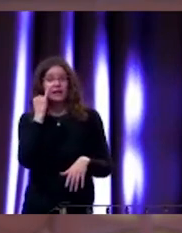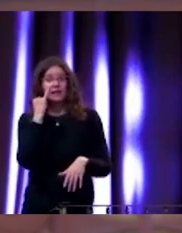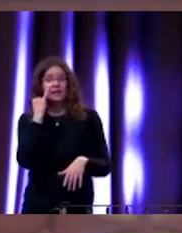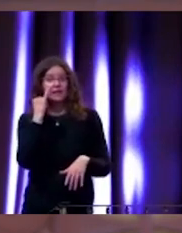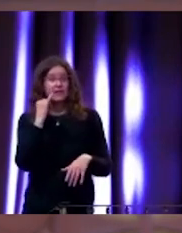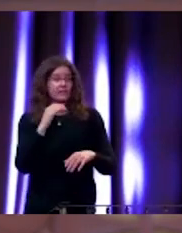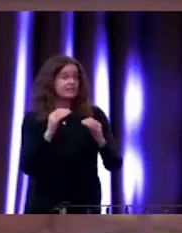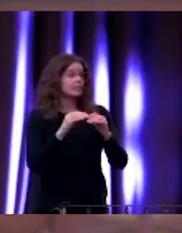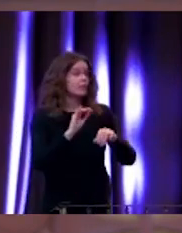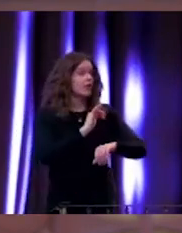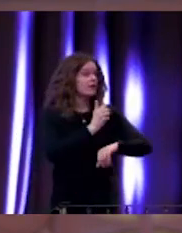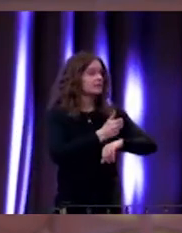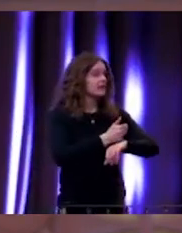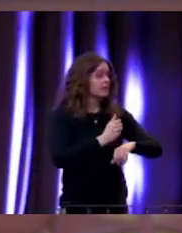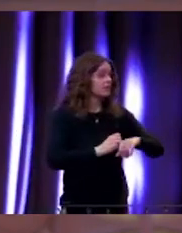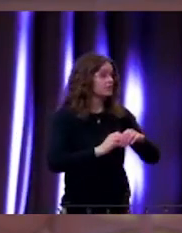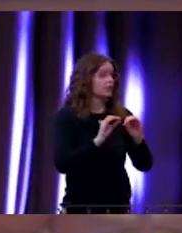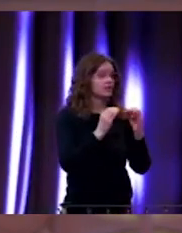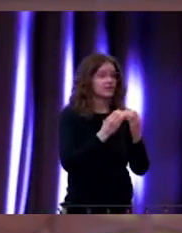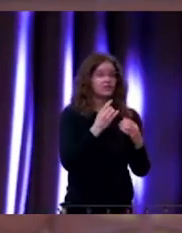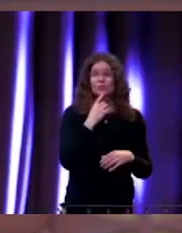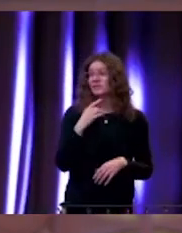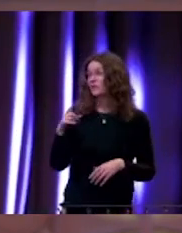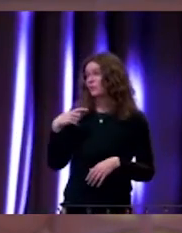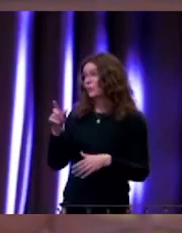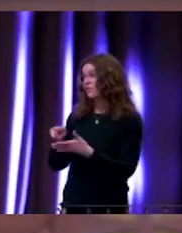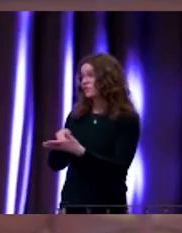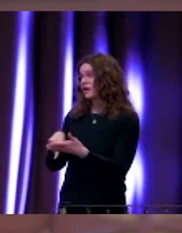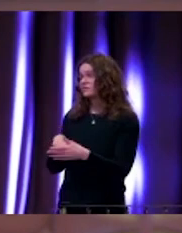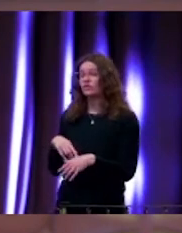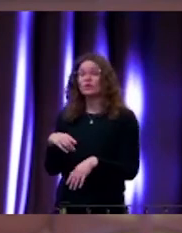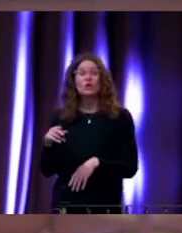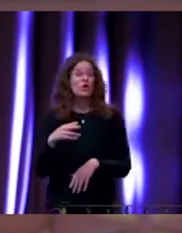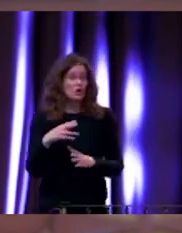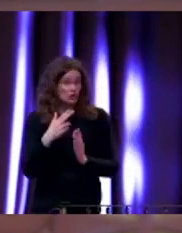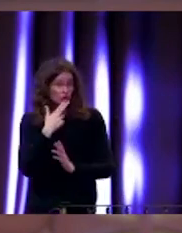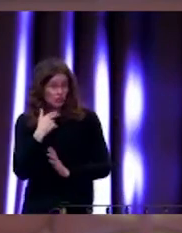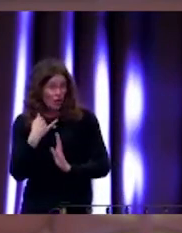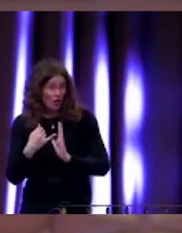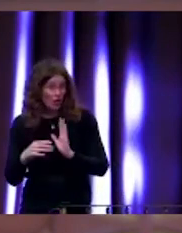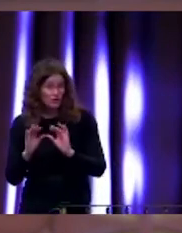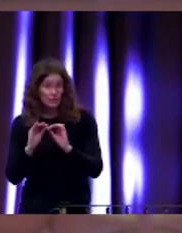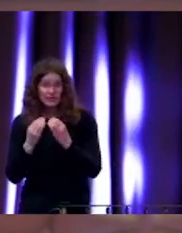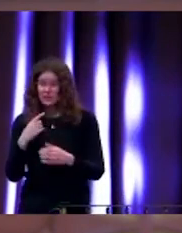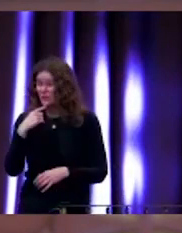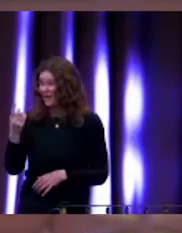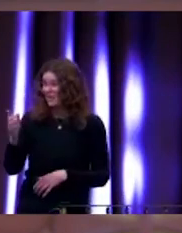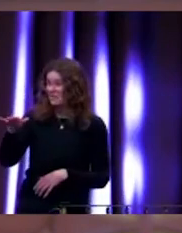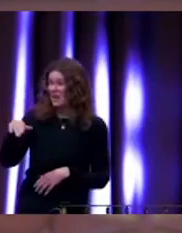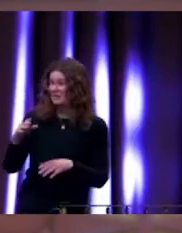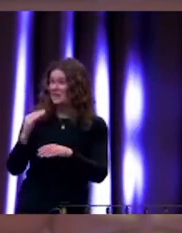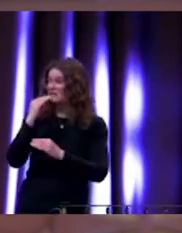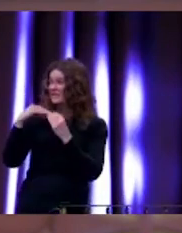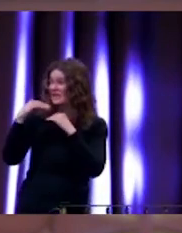we have to cancel the event. Small arts organizations and arts people, you get on the horn and you're like, hey folks, we need some food, and they're gonna go